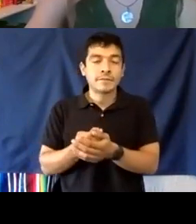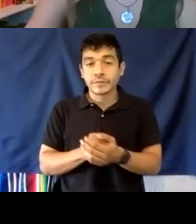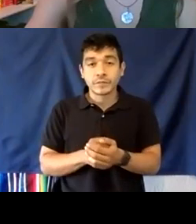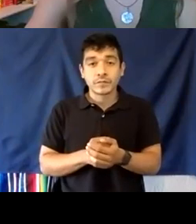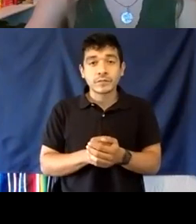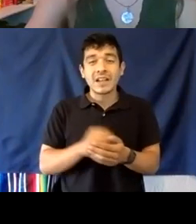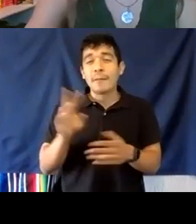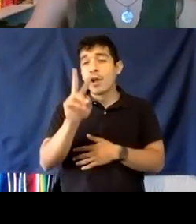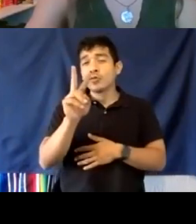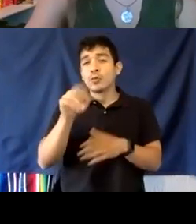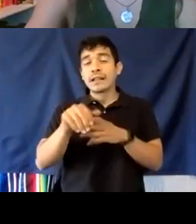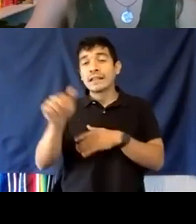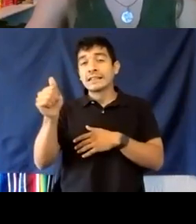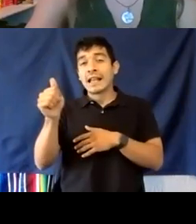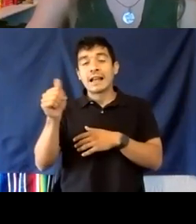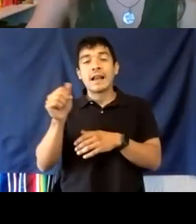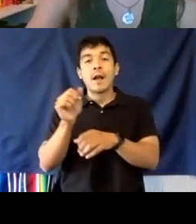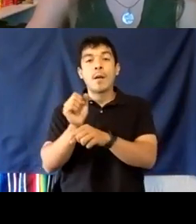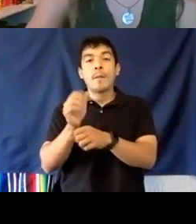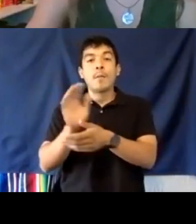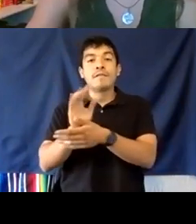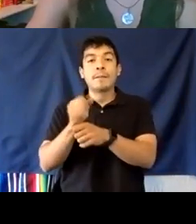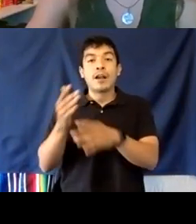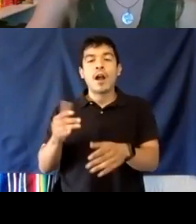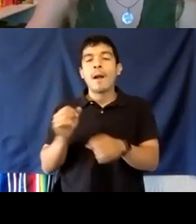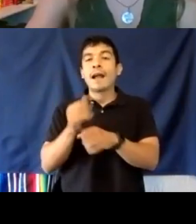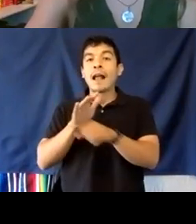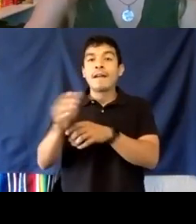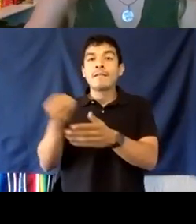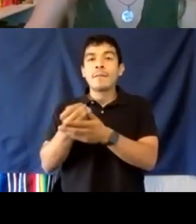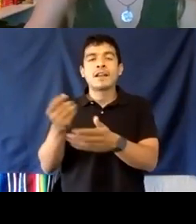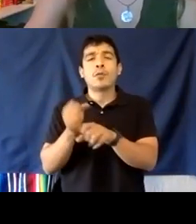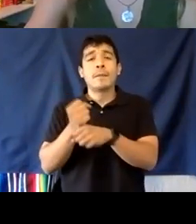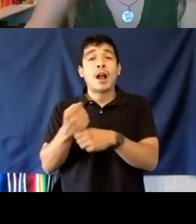about 20%, made enough money to cover production costs and make a profit.